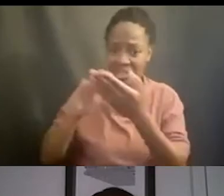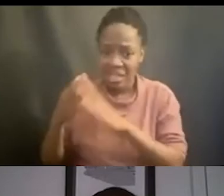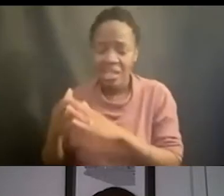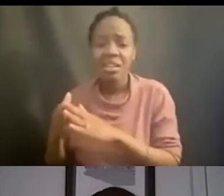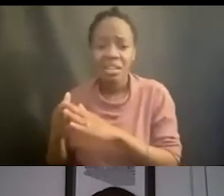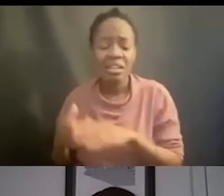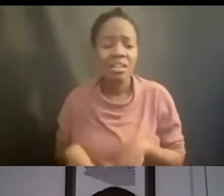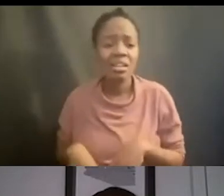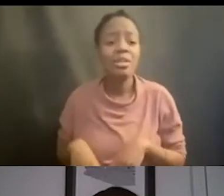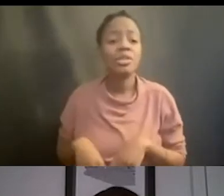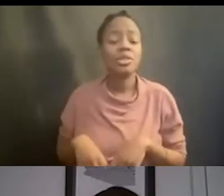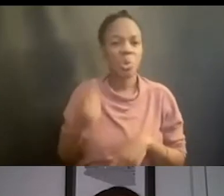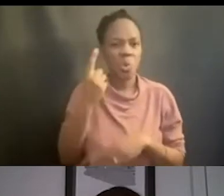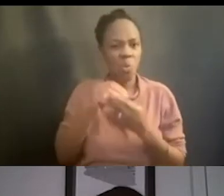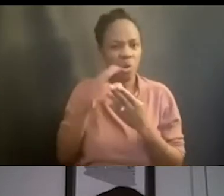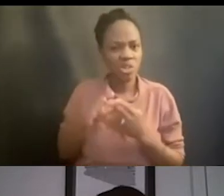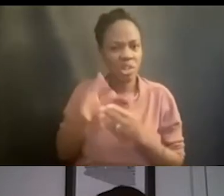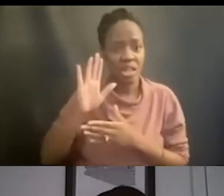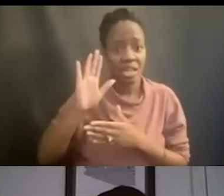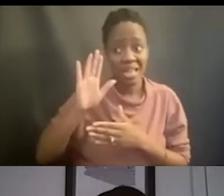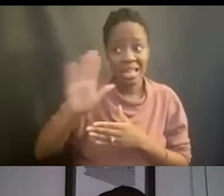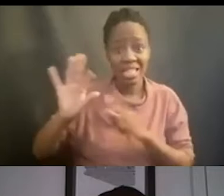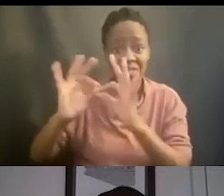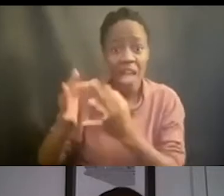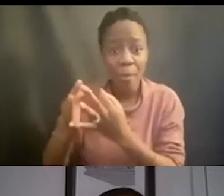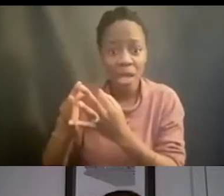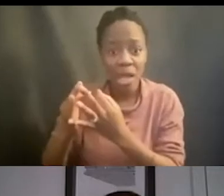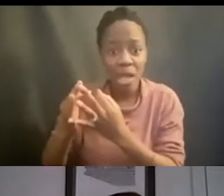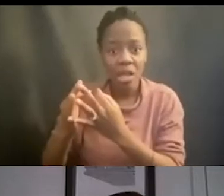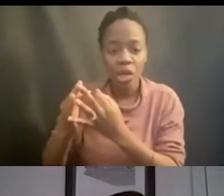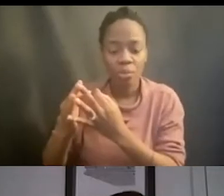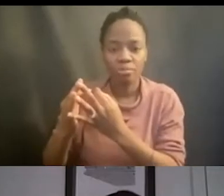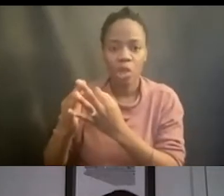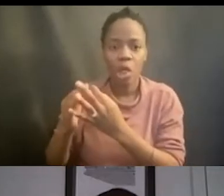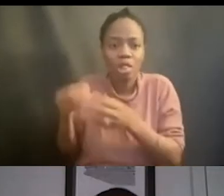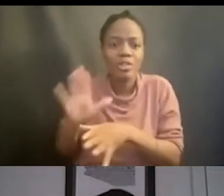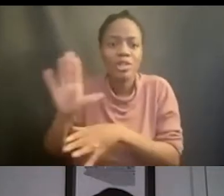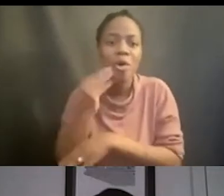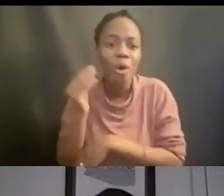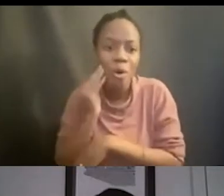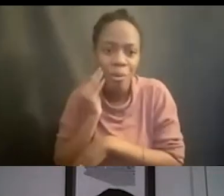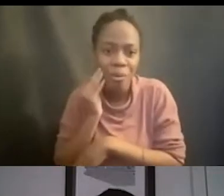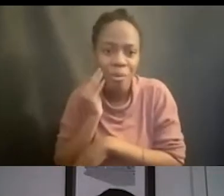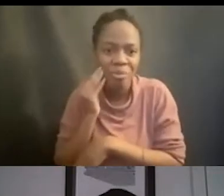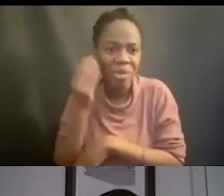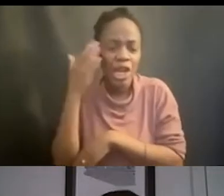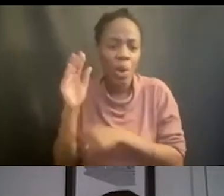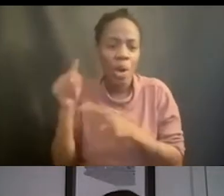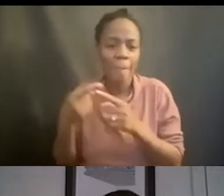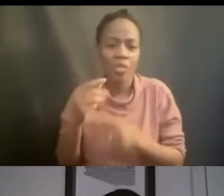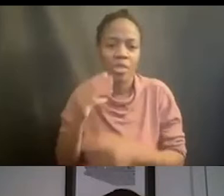You know, I had a student, him and his family were evicted, you know, and he didn't know that, you know, there was a moratorium.